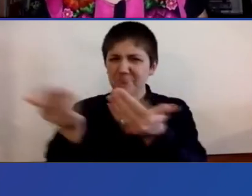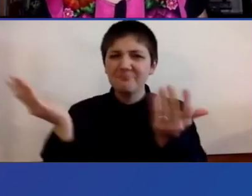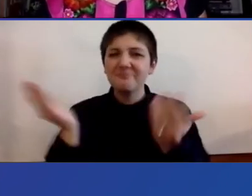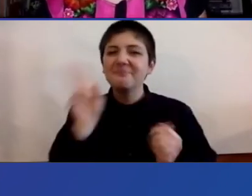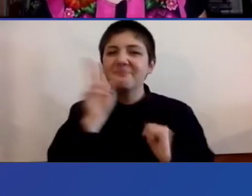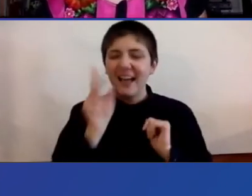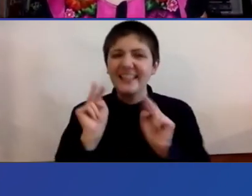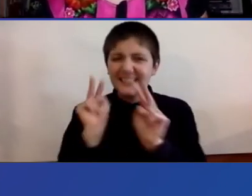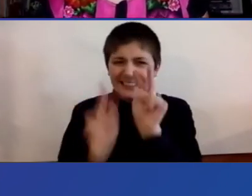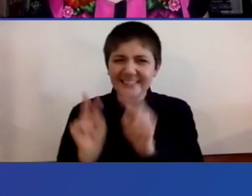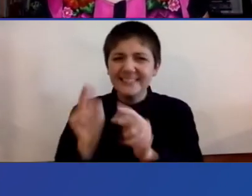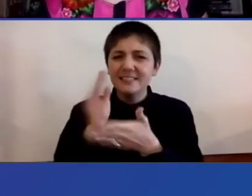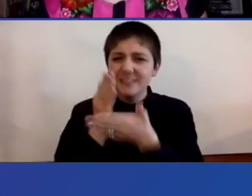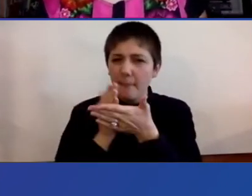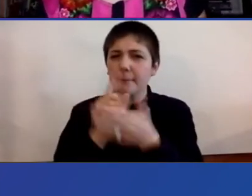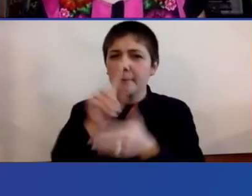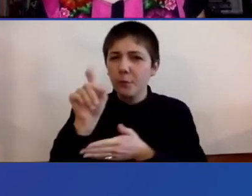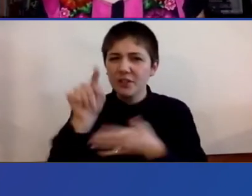Let's see.